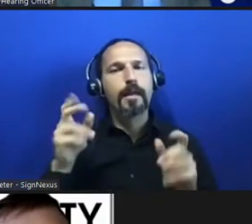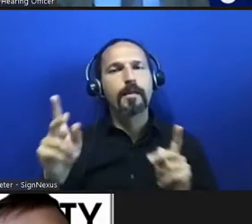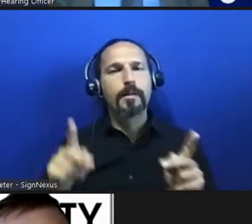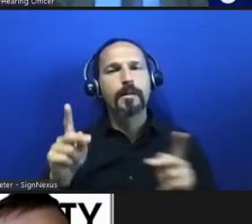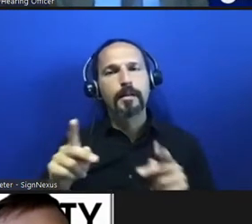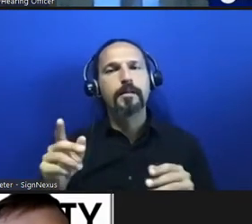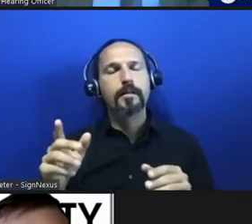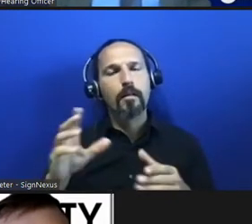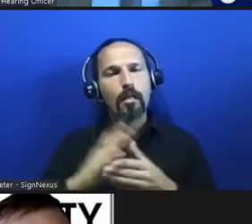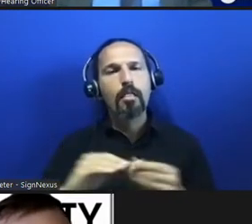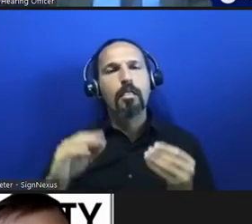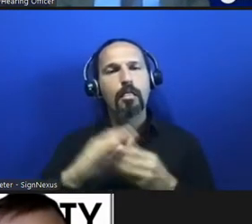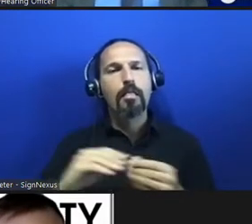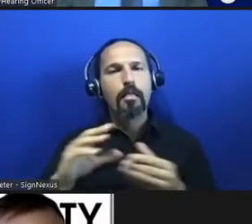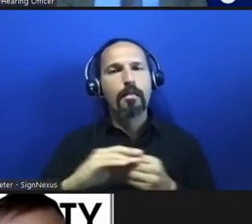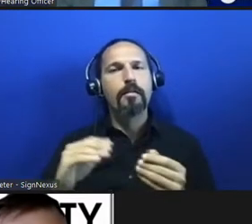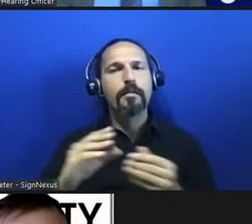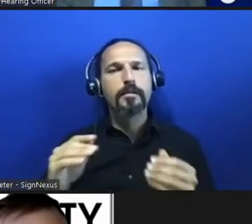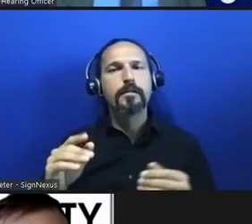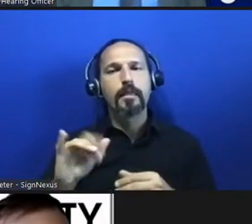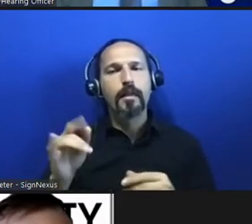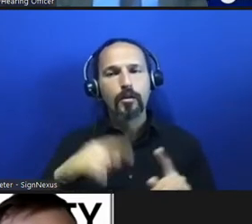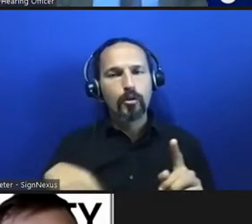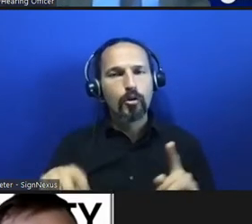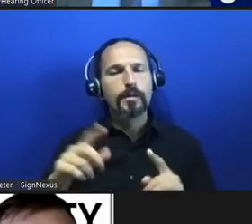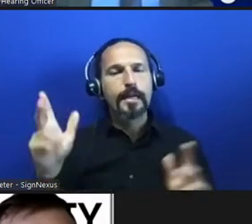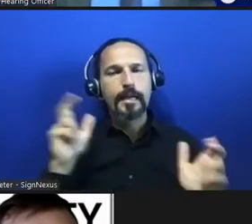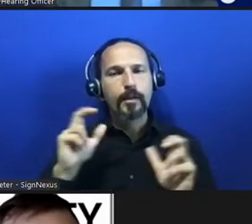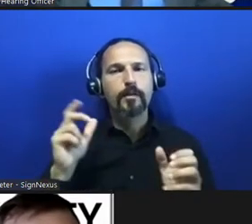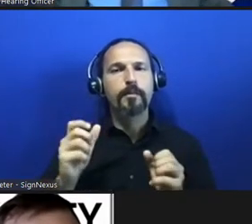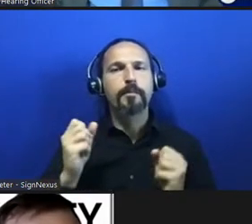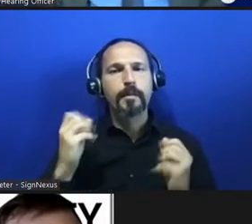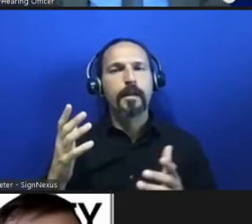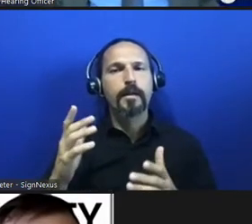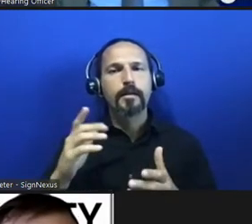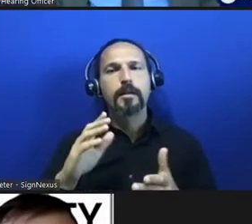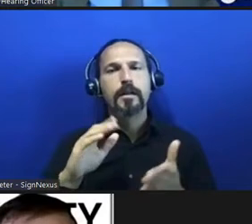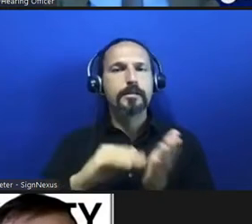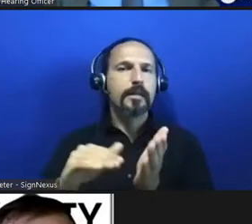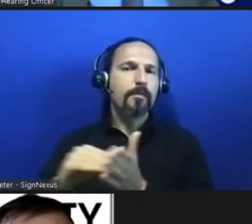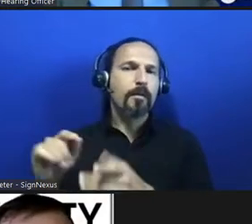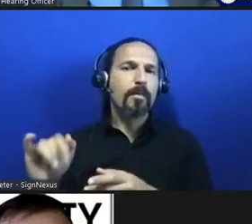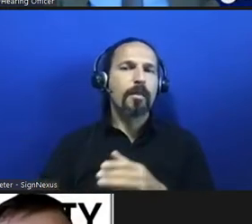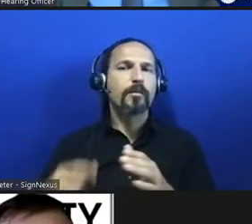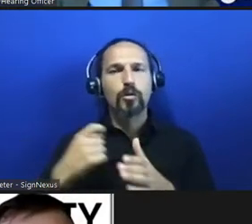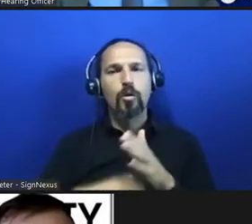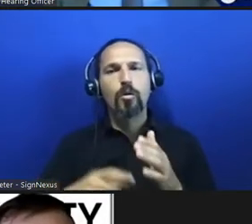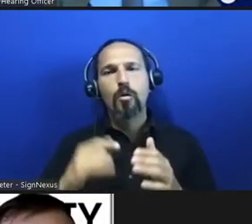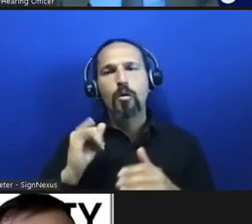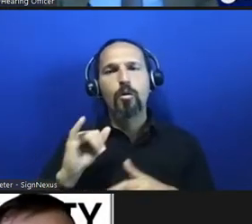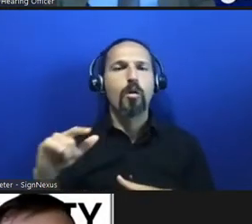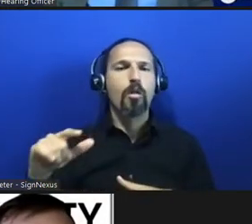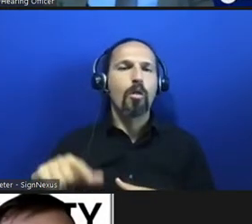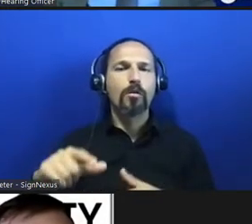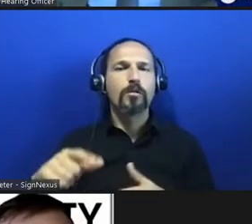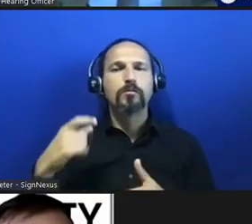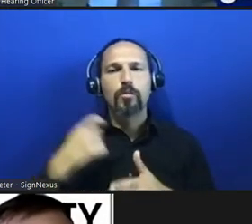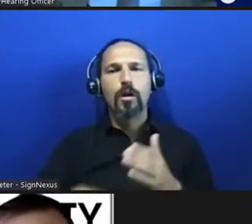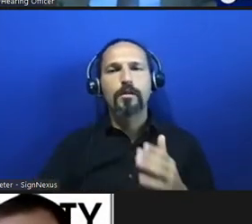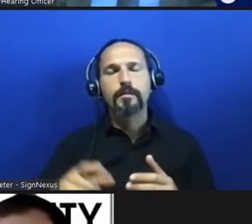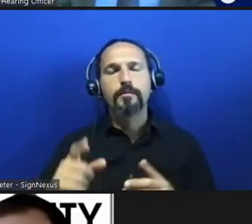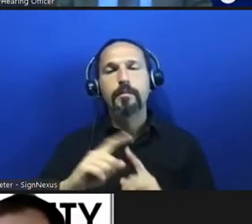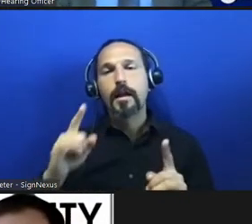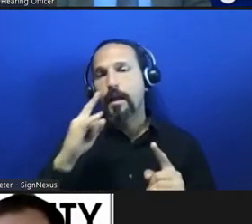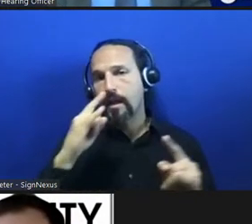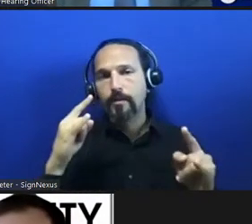for countless hours as have you and heard so many ads to be exempt from the tolls or have the lowest tolls possible the